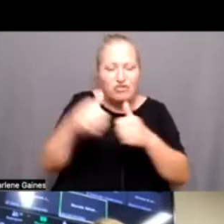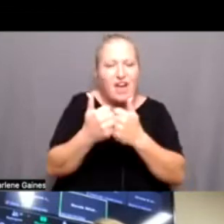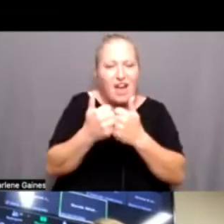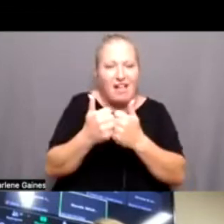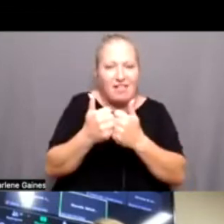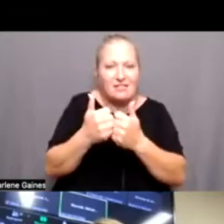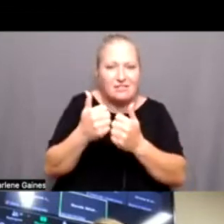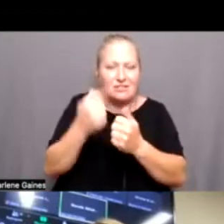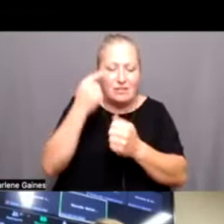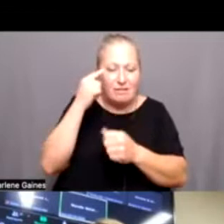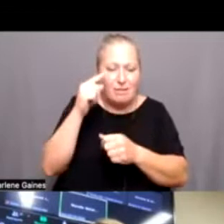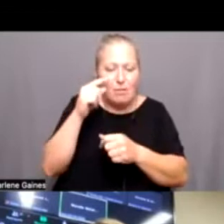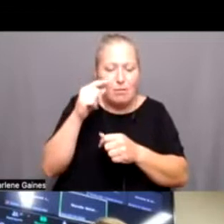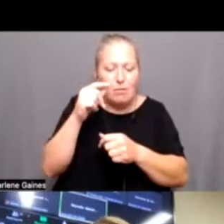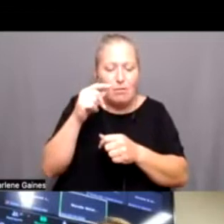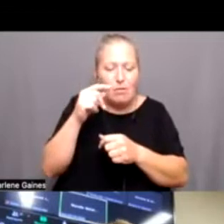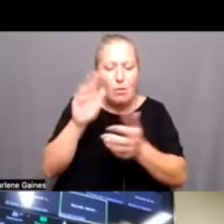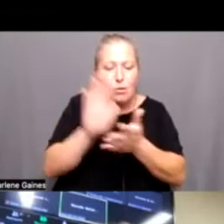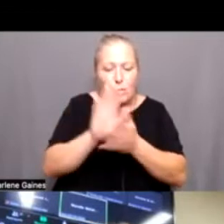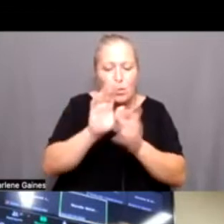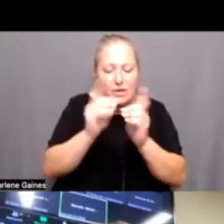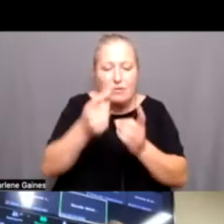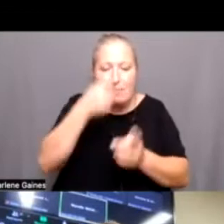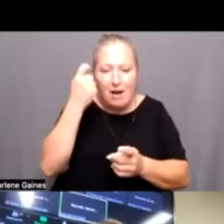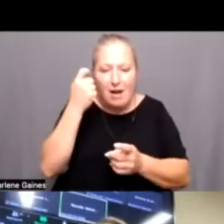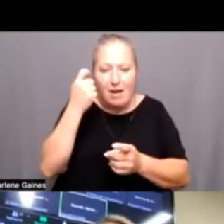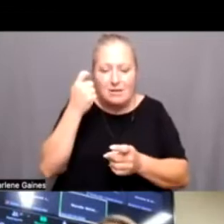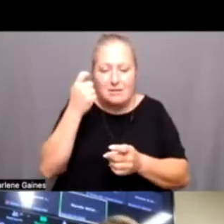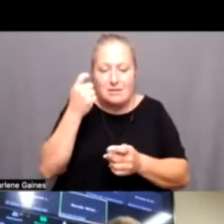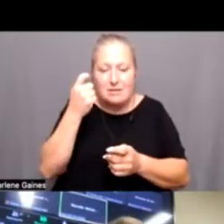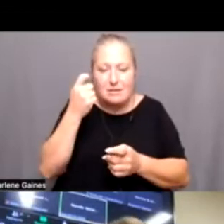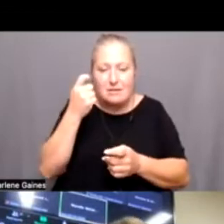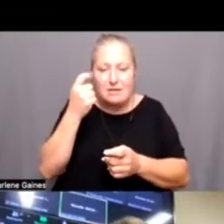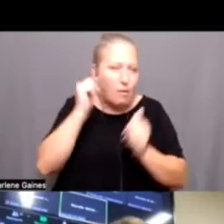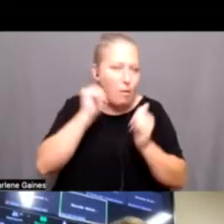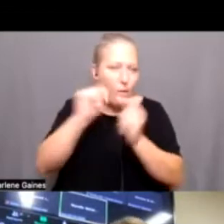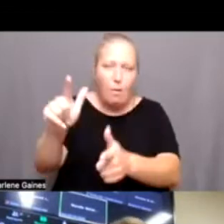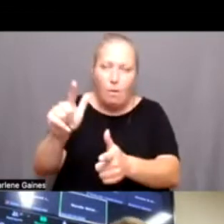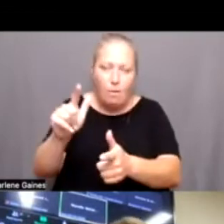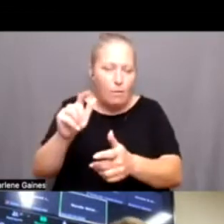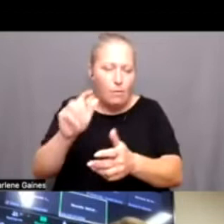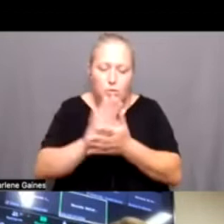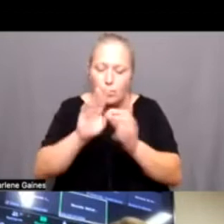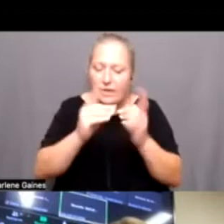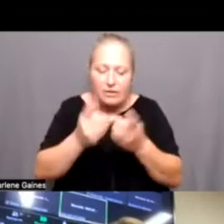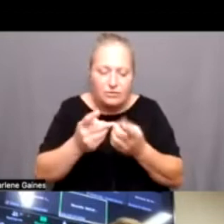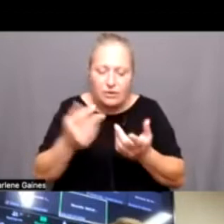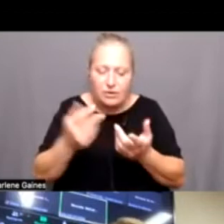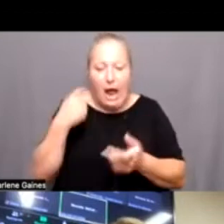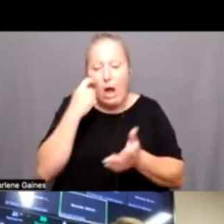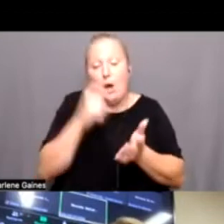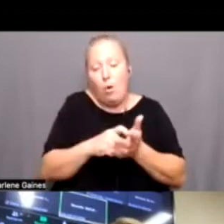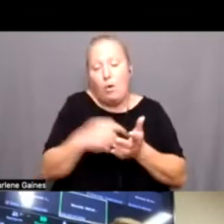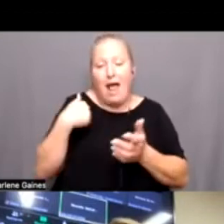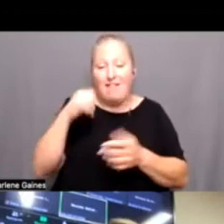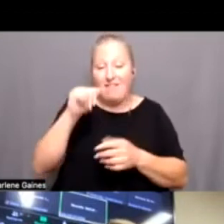challenge for the school district, because they are for every school district. So yeah, I just happened to notice that there are